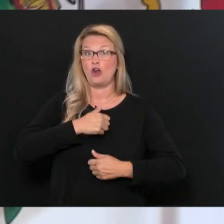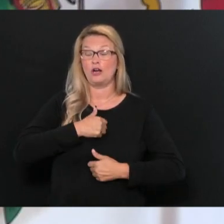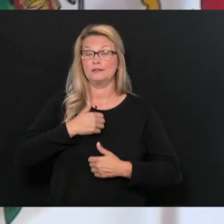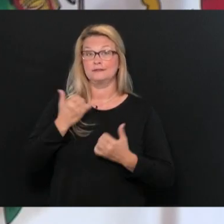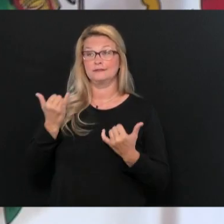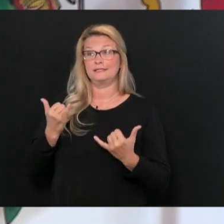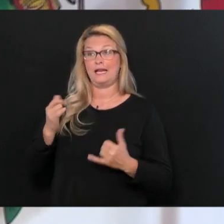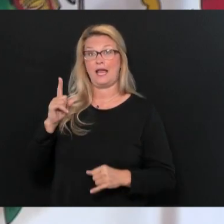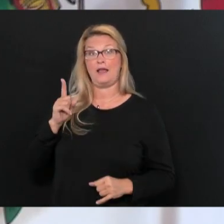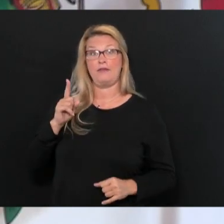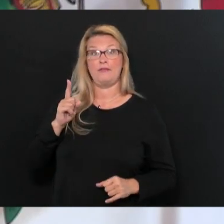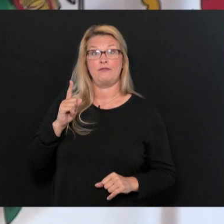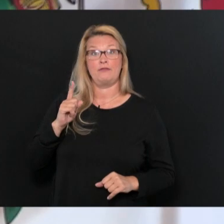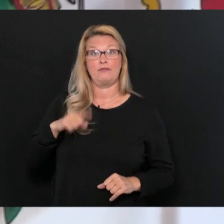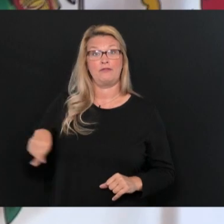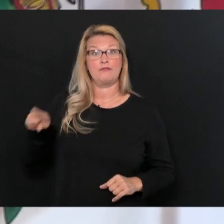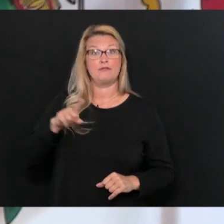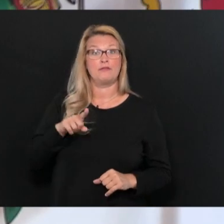received